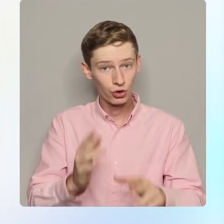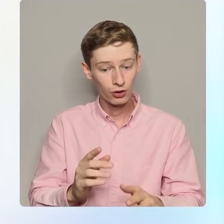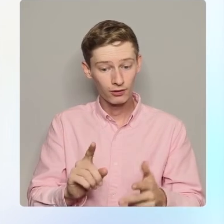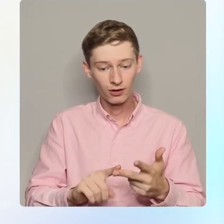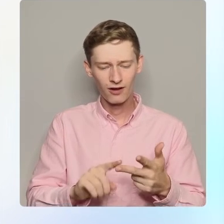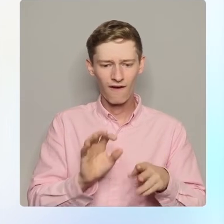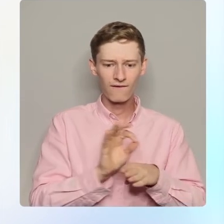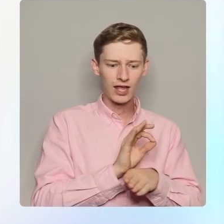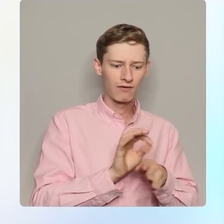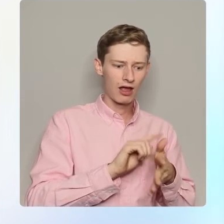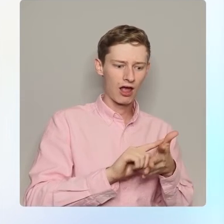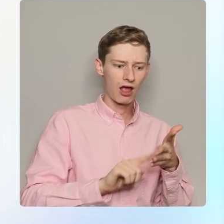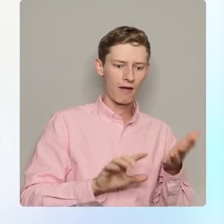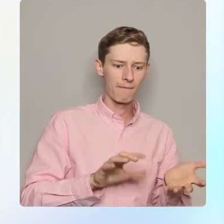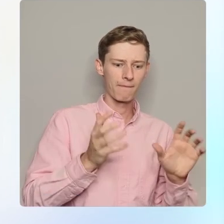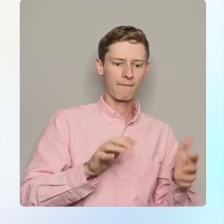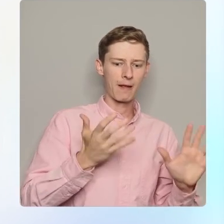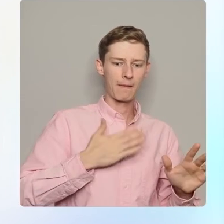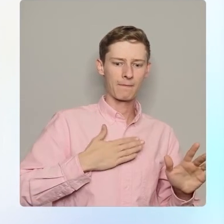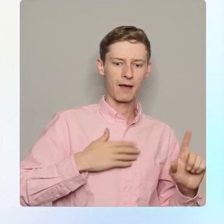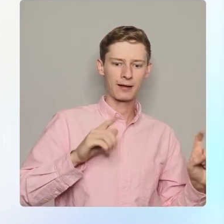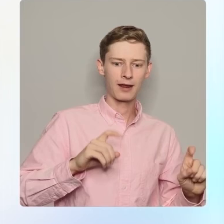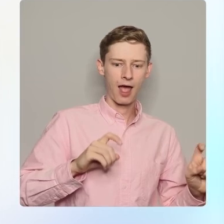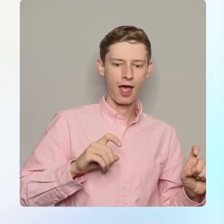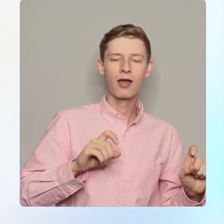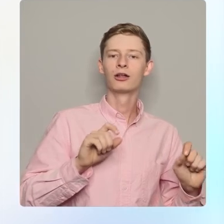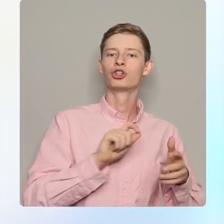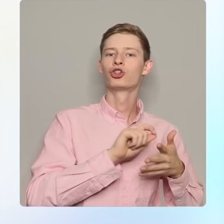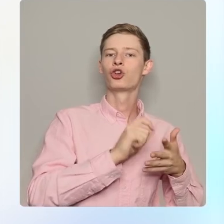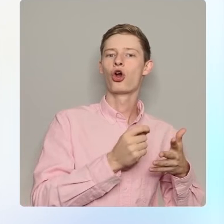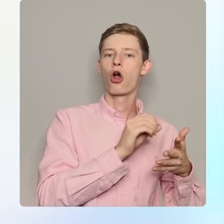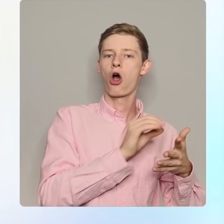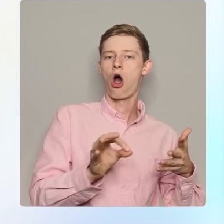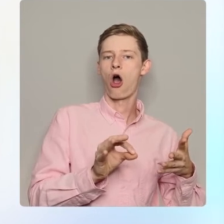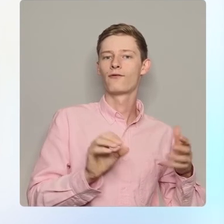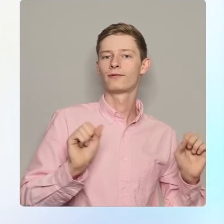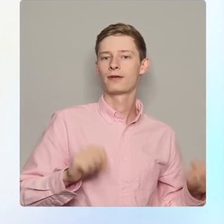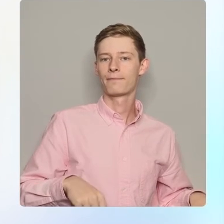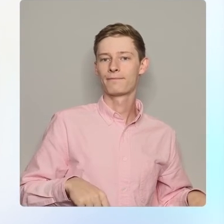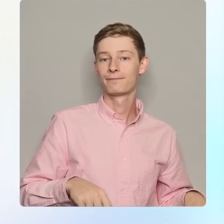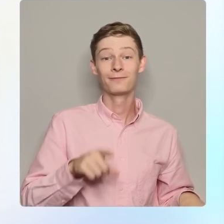scriptable testing. Scriptable testing is a set of commands that allow you to do